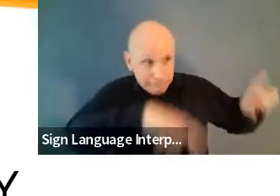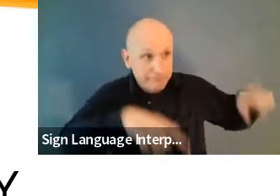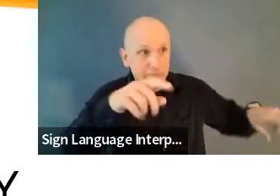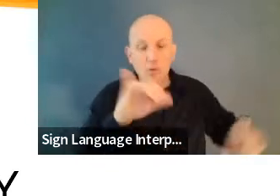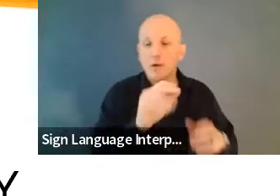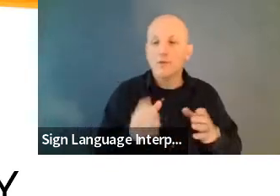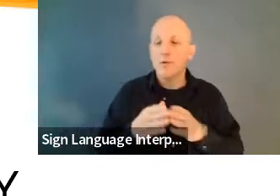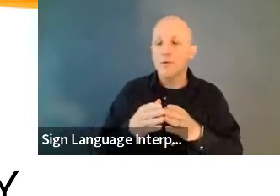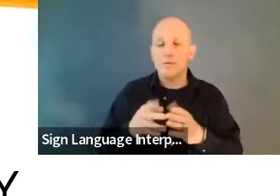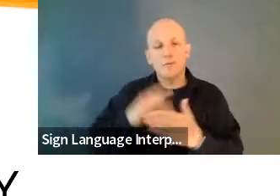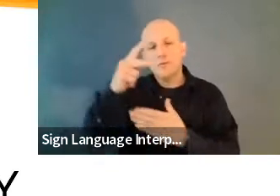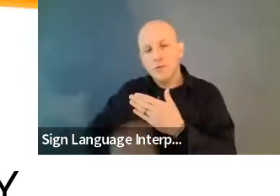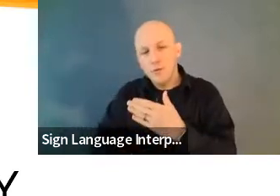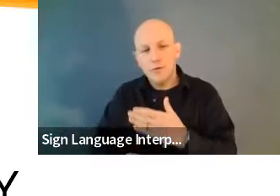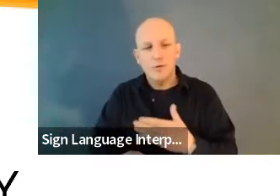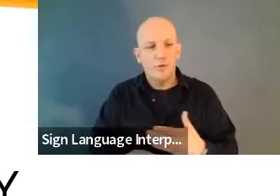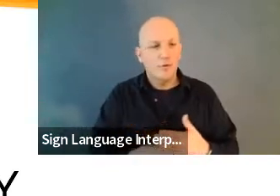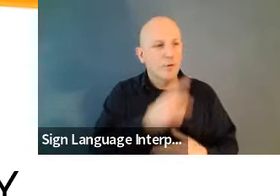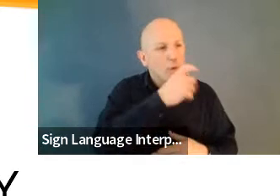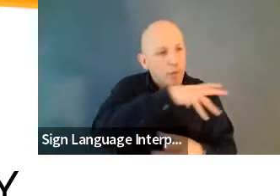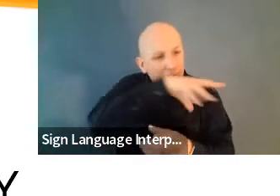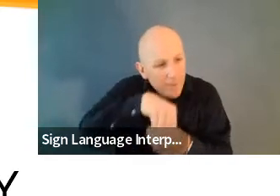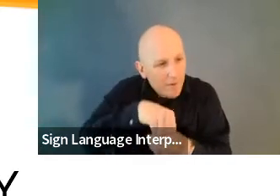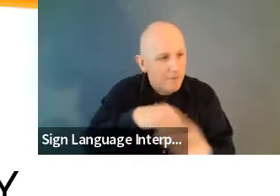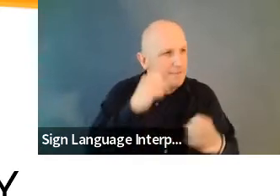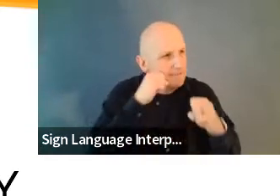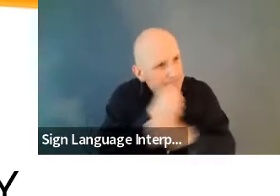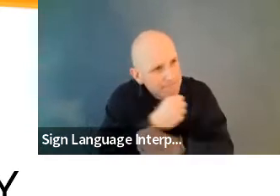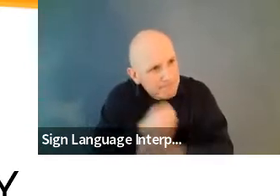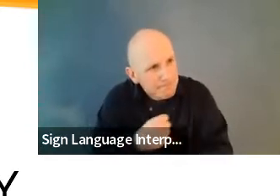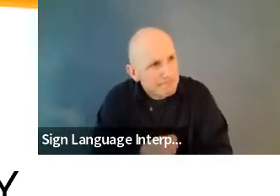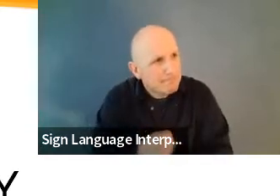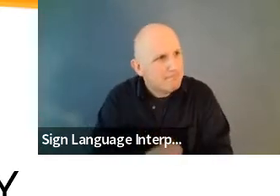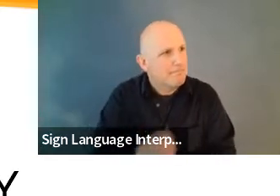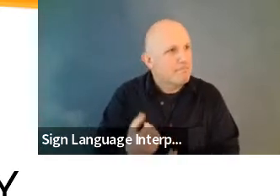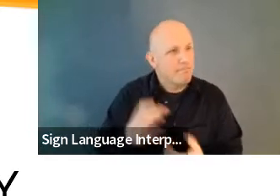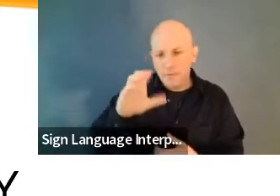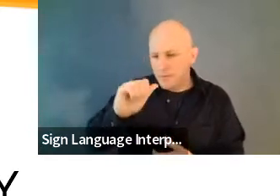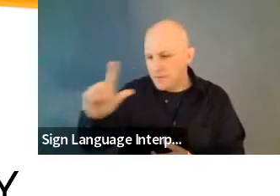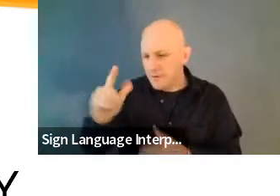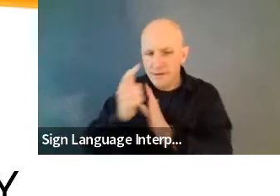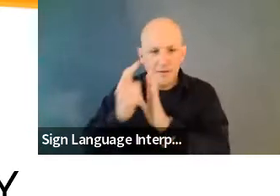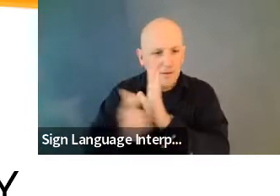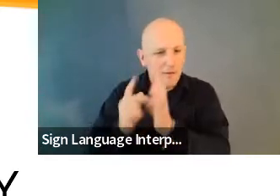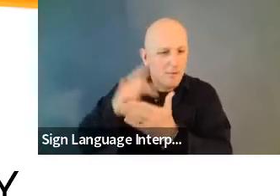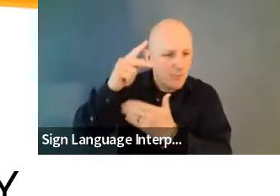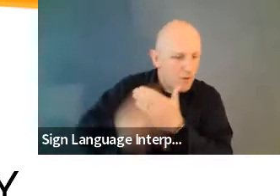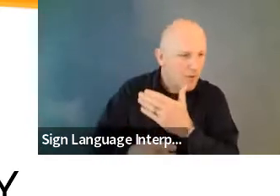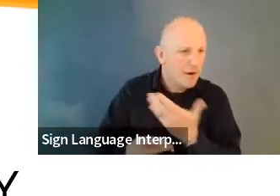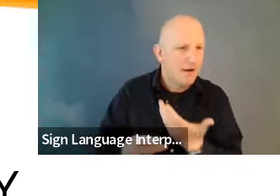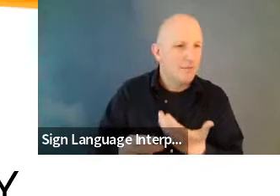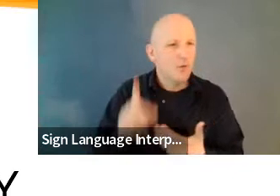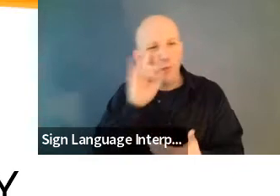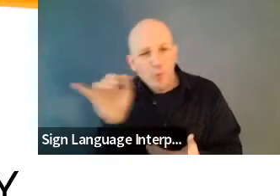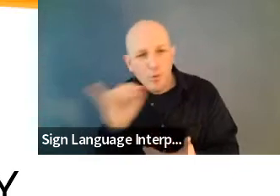and Koo compiled statistics on what our actual Cal Law Scholar program at Fresno City College looks